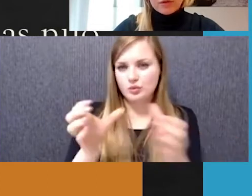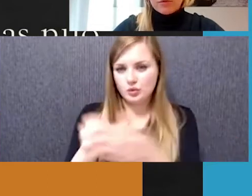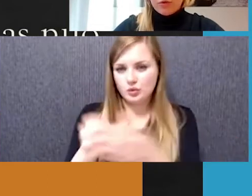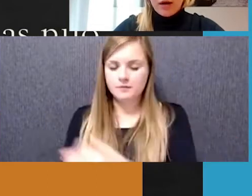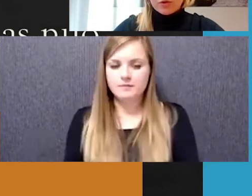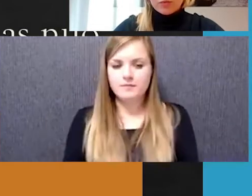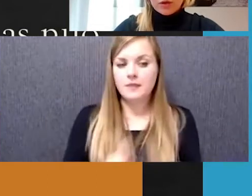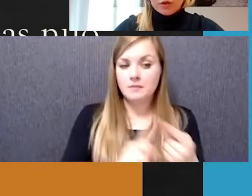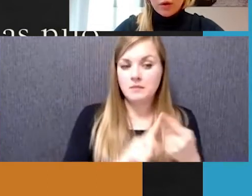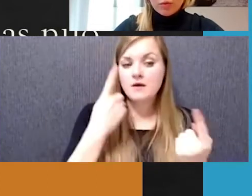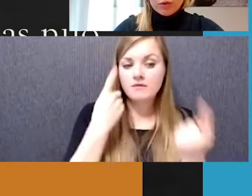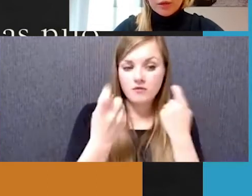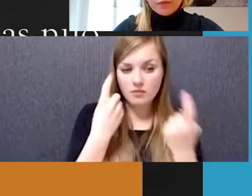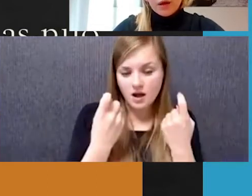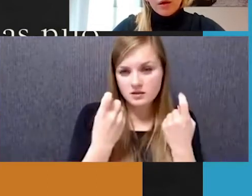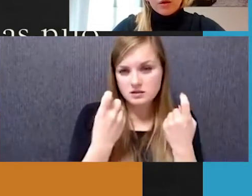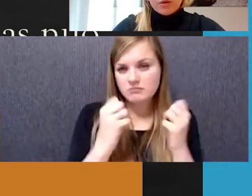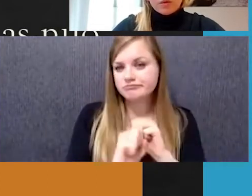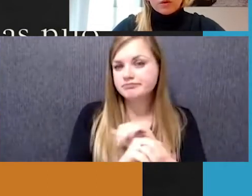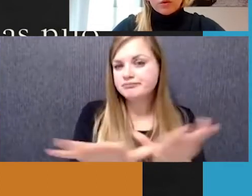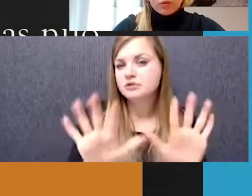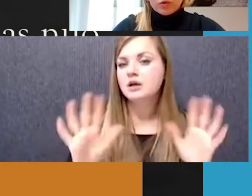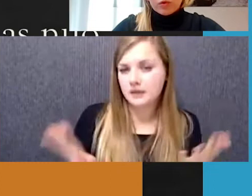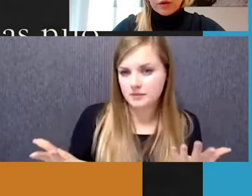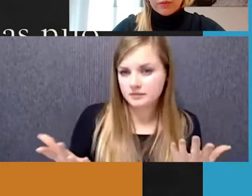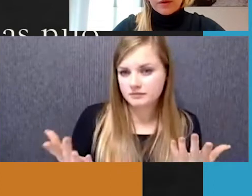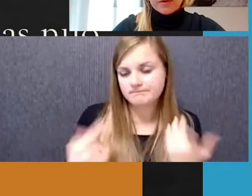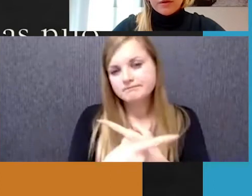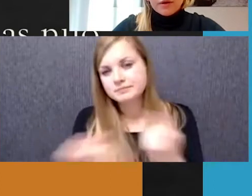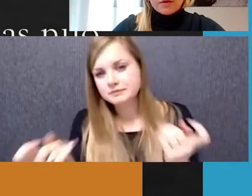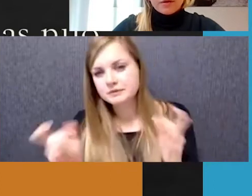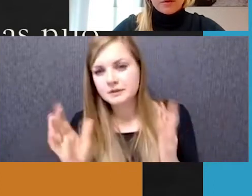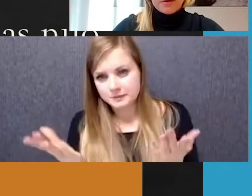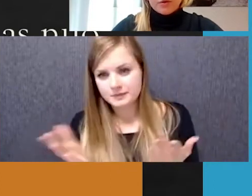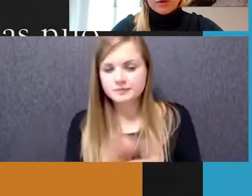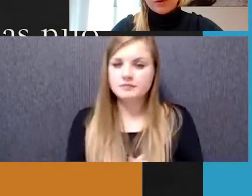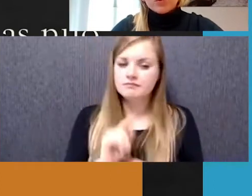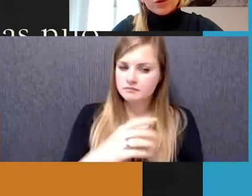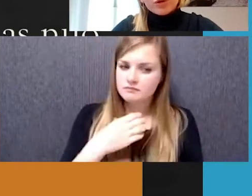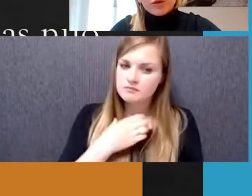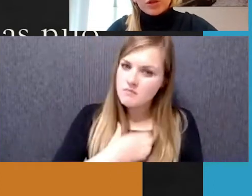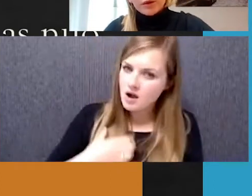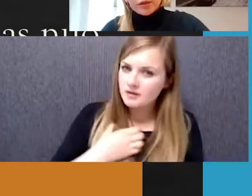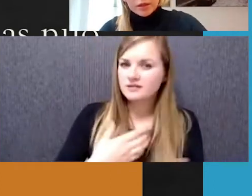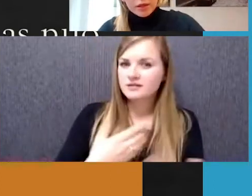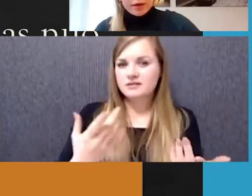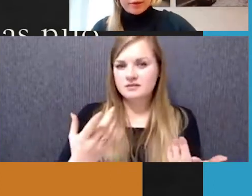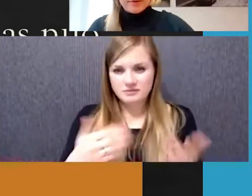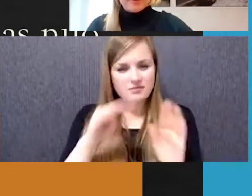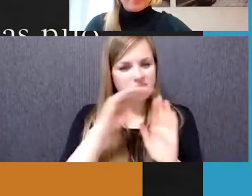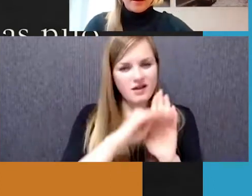Here we have three groups of circumstances. The first one is the way of